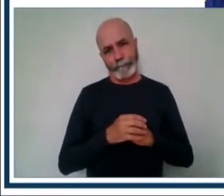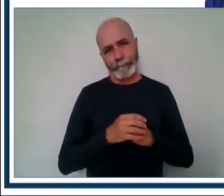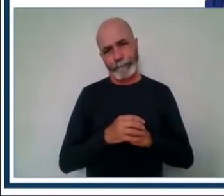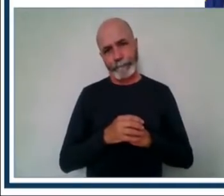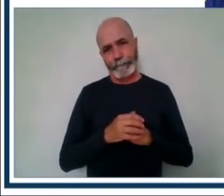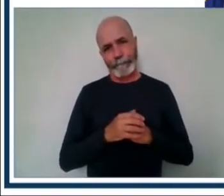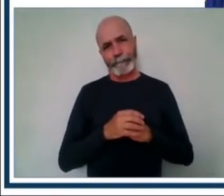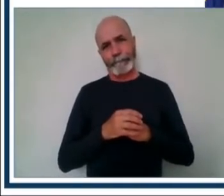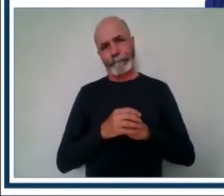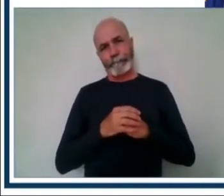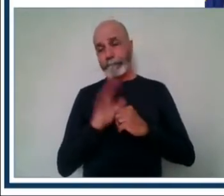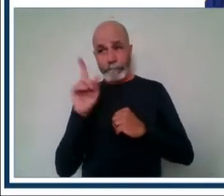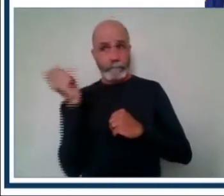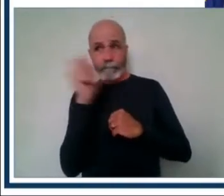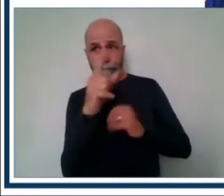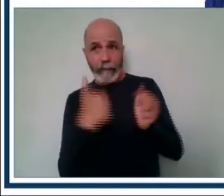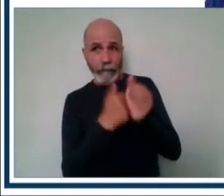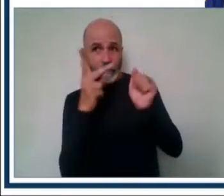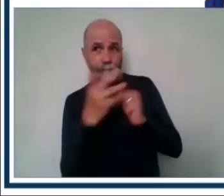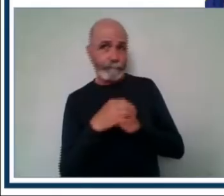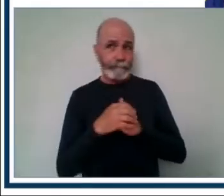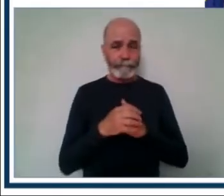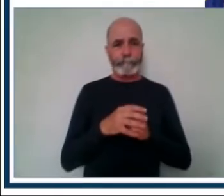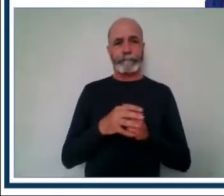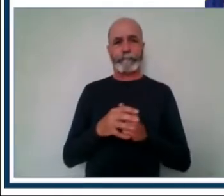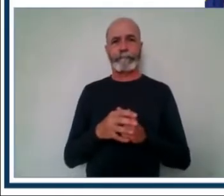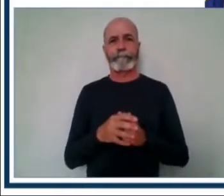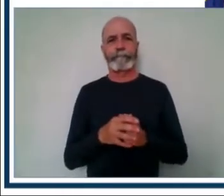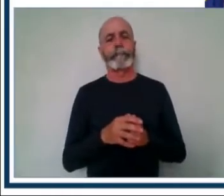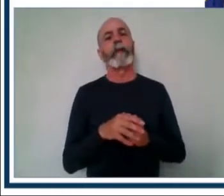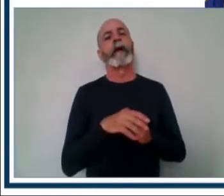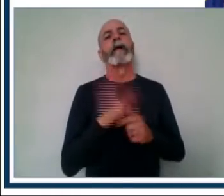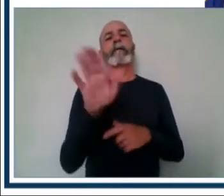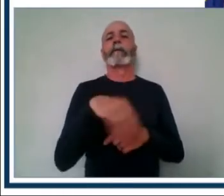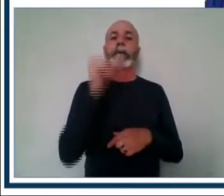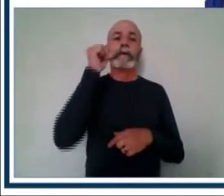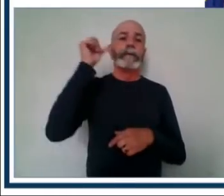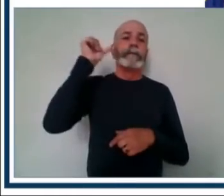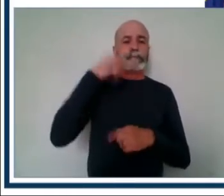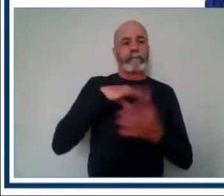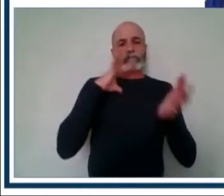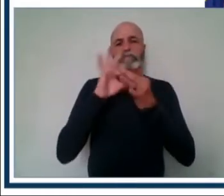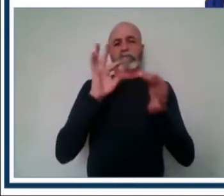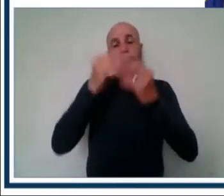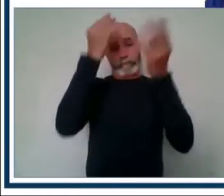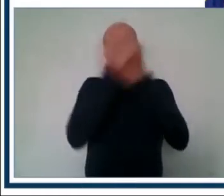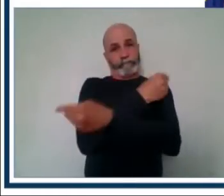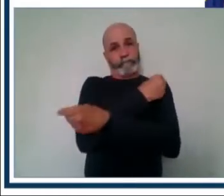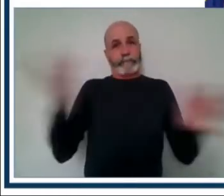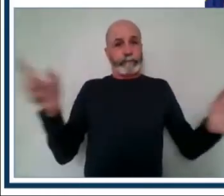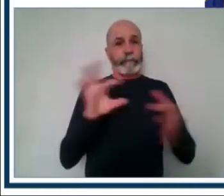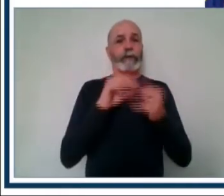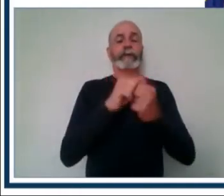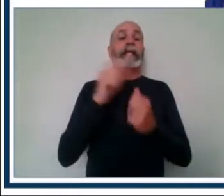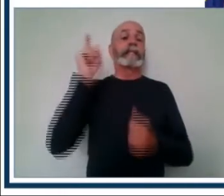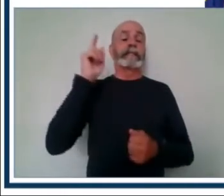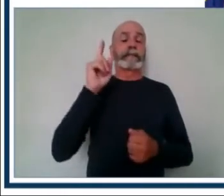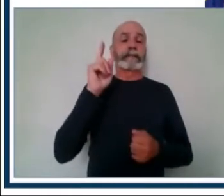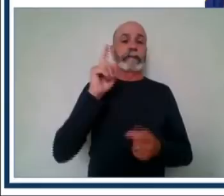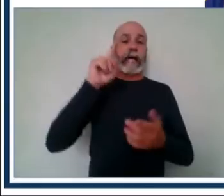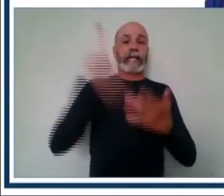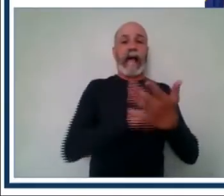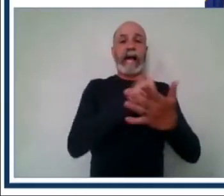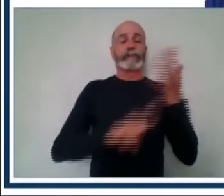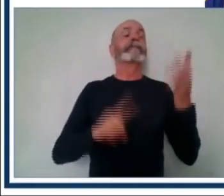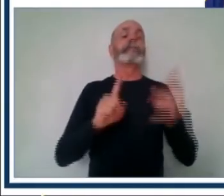Campbell-Pascal spoke out about the decision to cancel the Women's World Championship in Halifax. She suggested that was not consistent with the advice